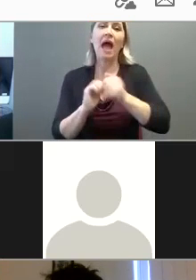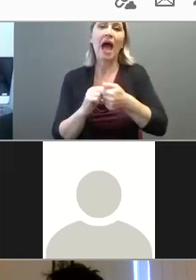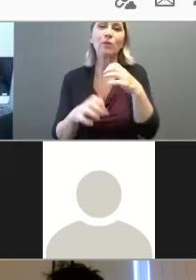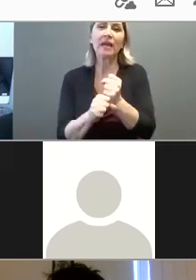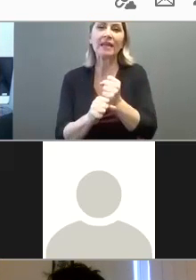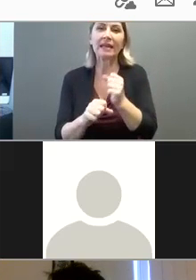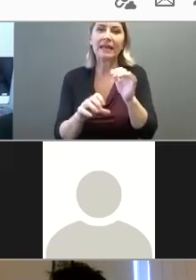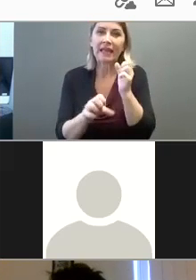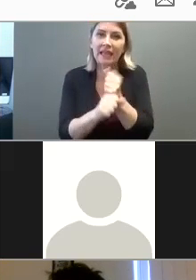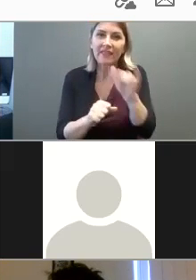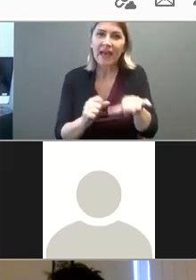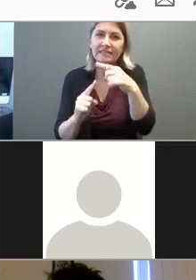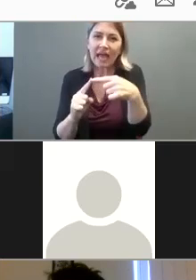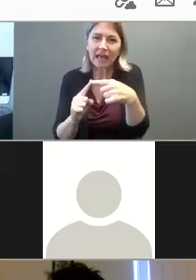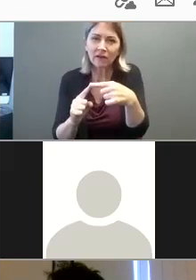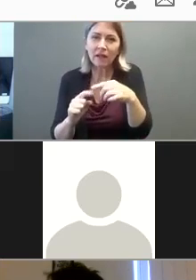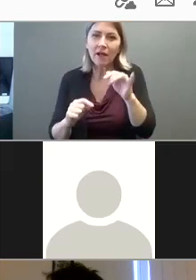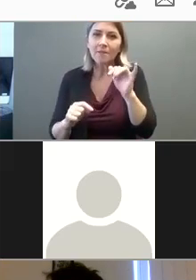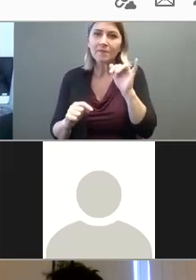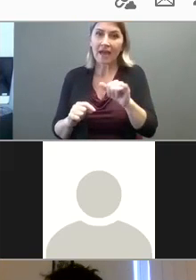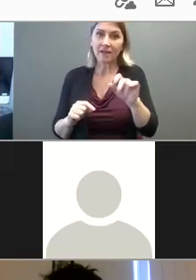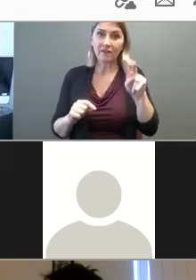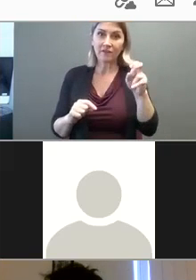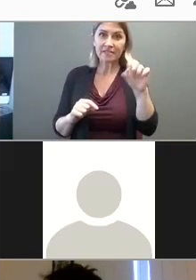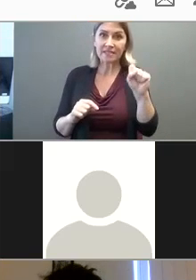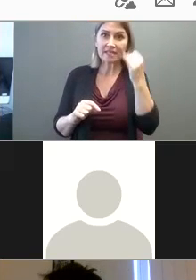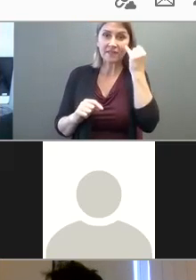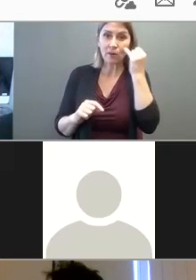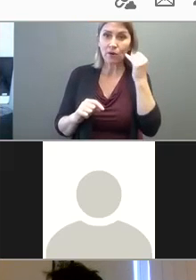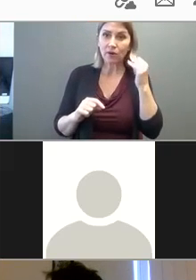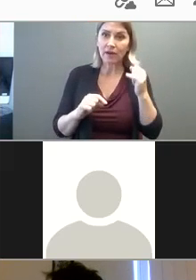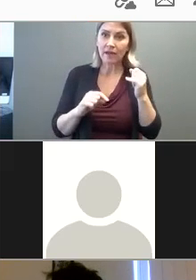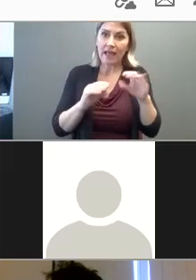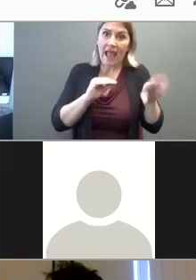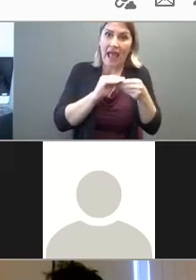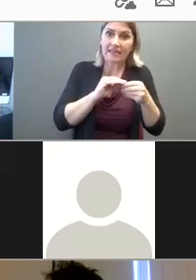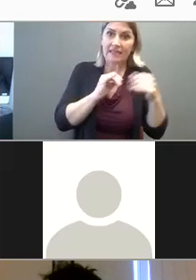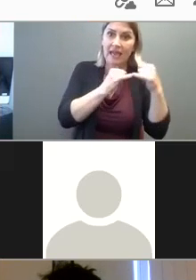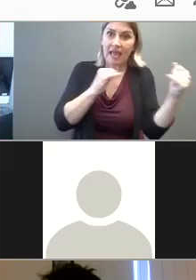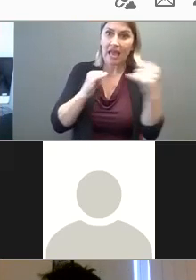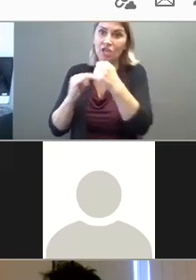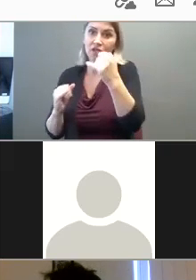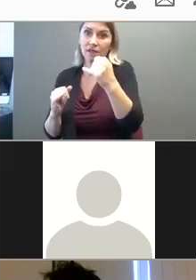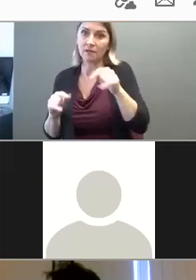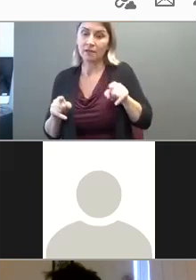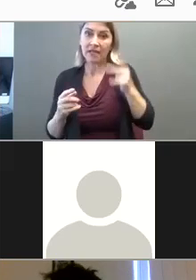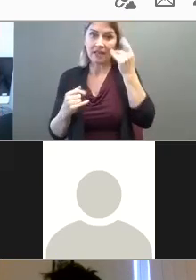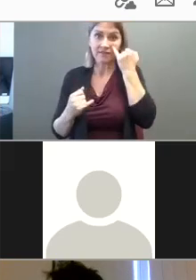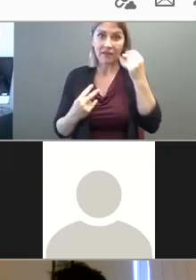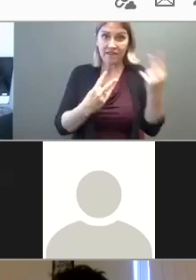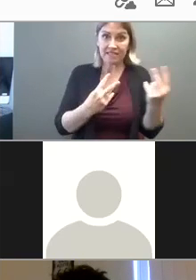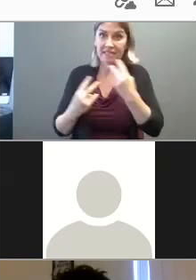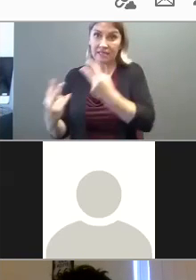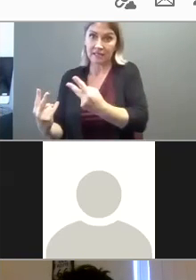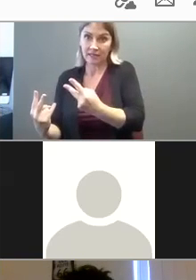cycle? If both of those vertices, when adding an edge, if both of those vertices were visited, we said that we